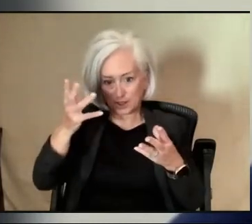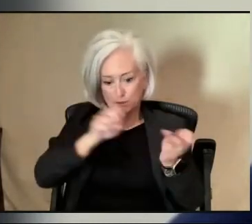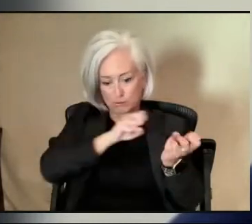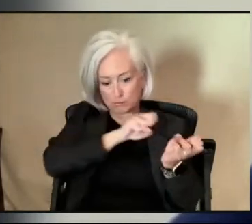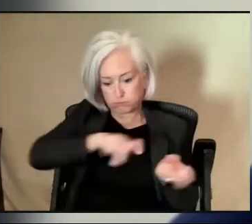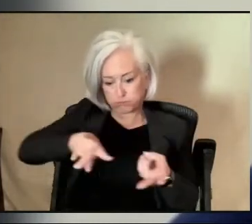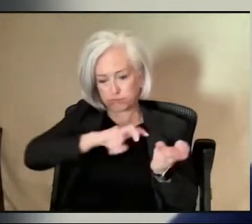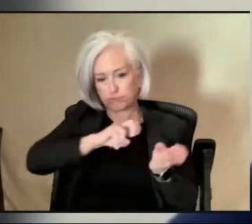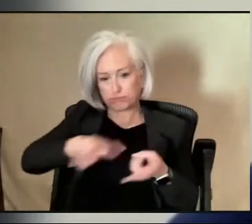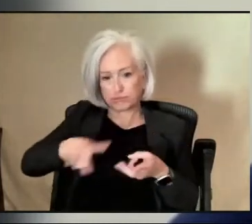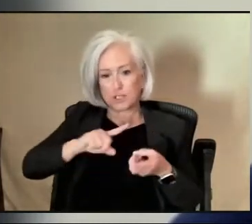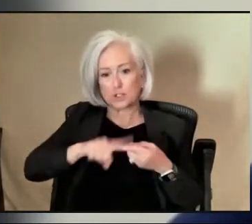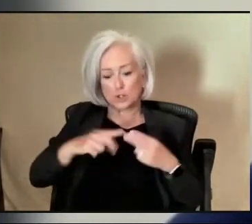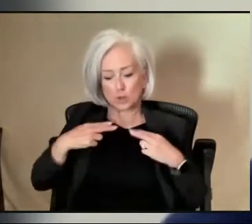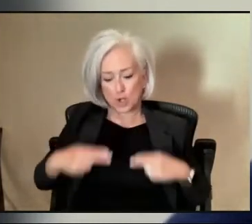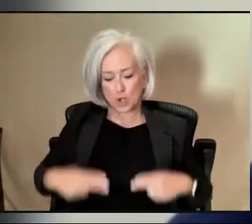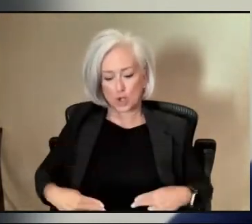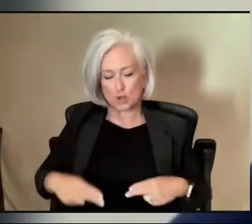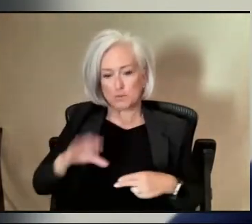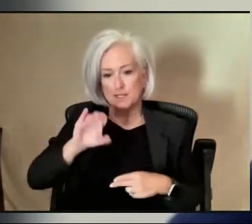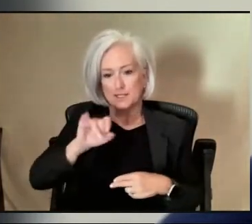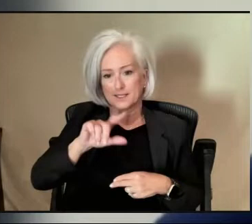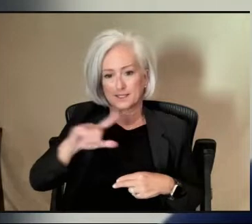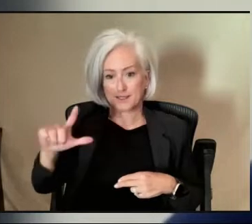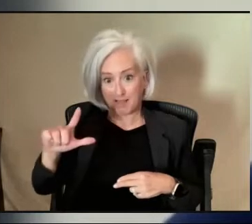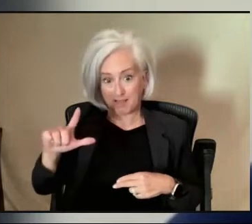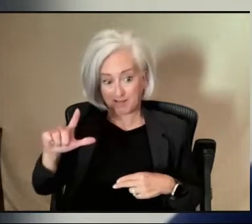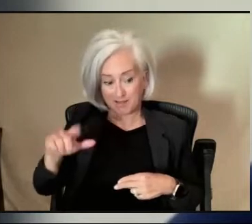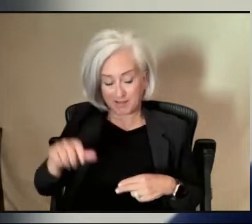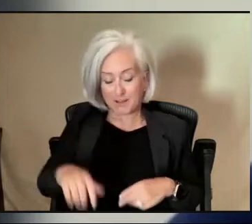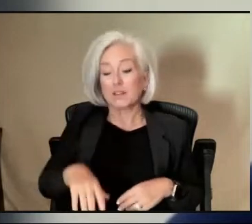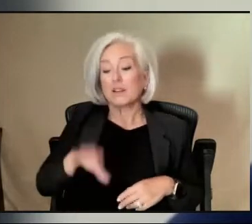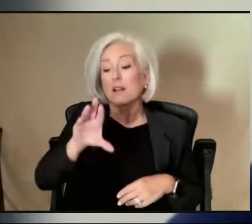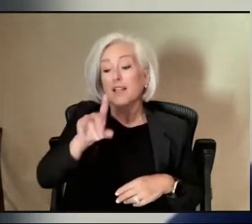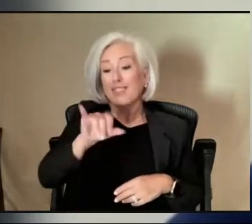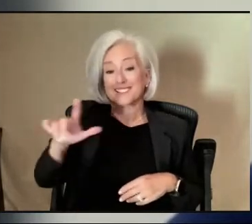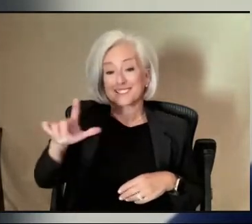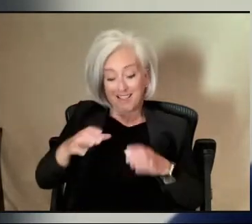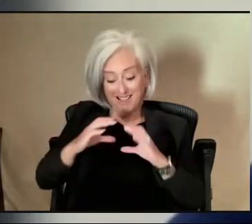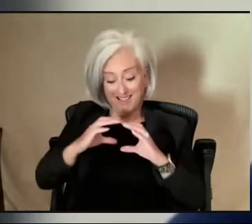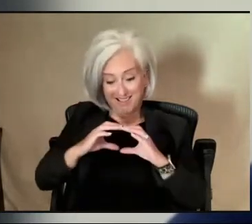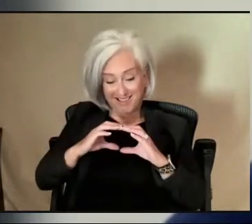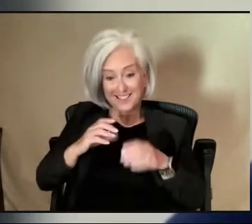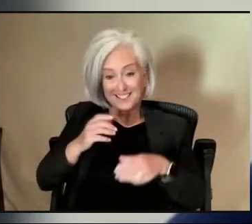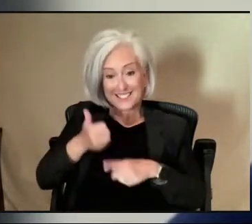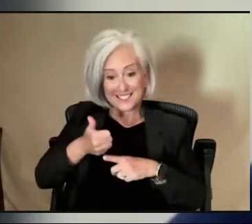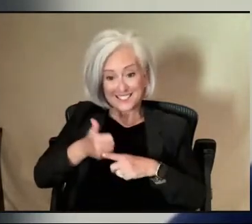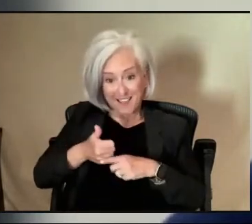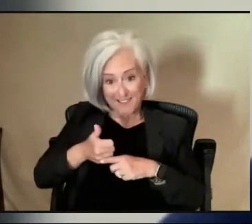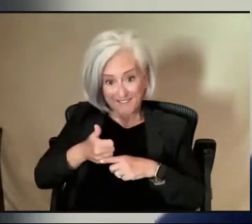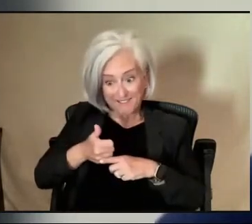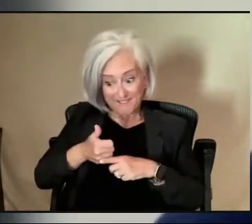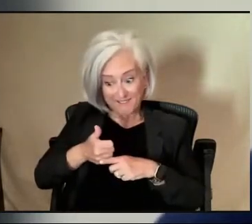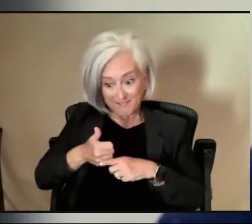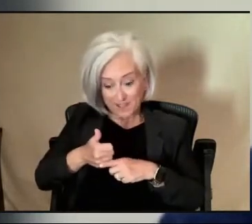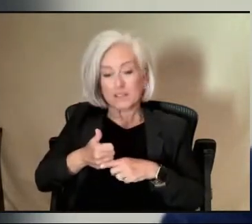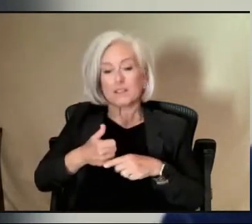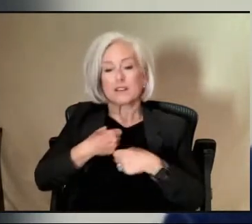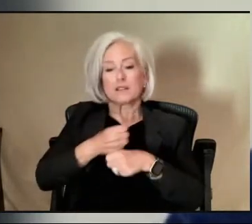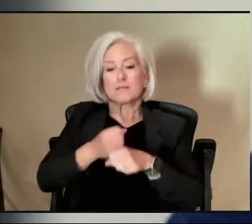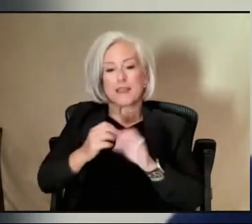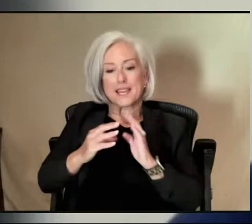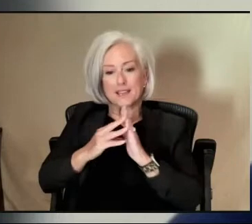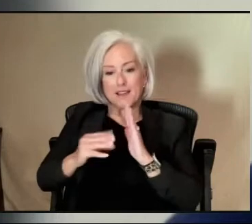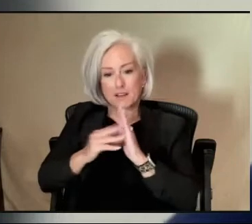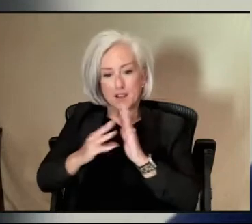instructions cause the human cell to make thousands of copies of the spike protein that Dr. Poland was talking about. So instead of it being